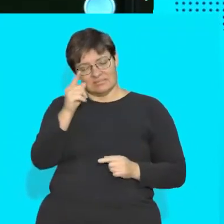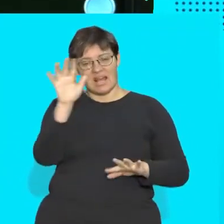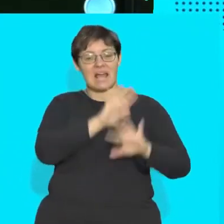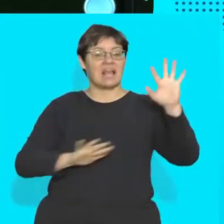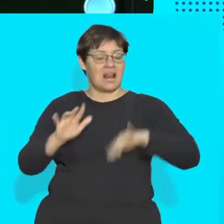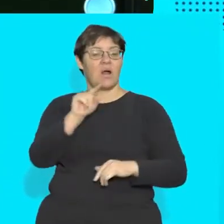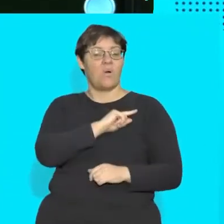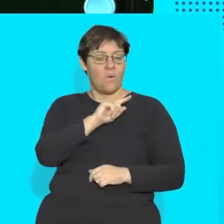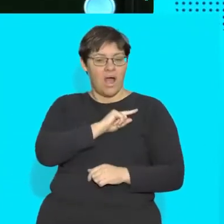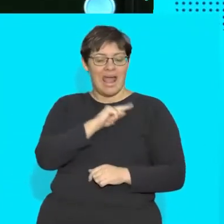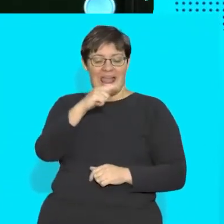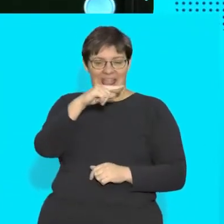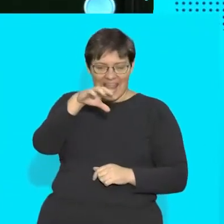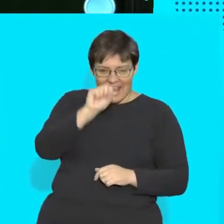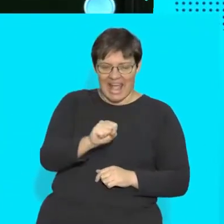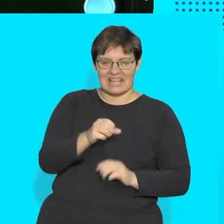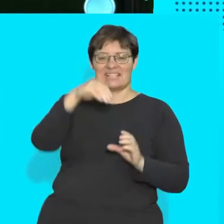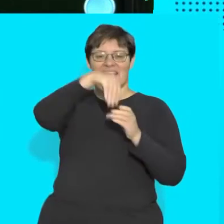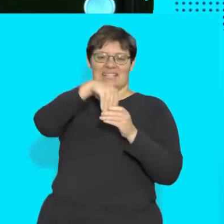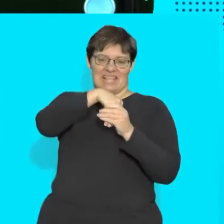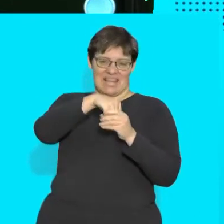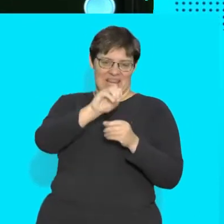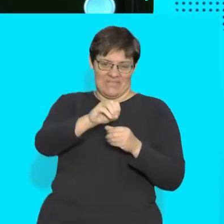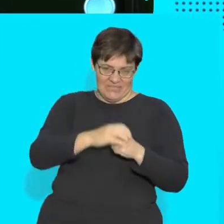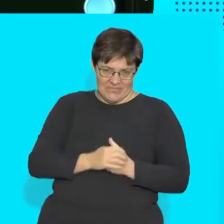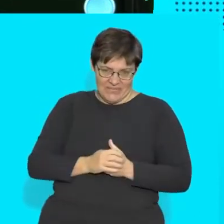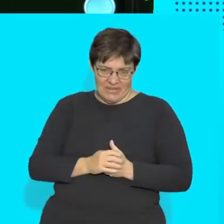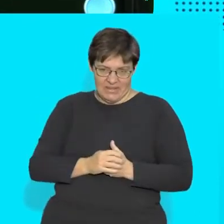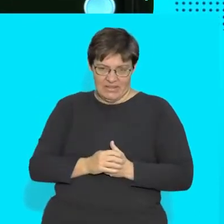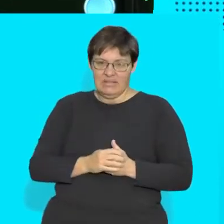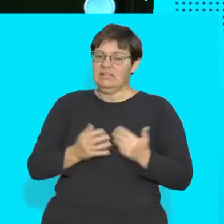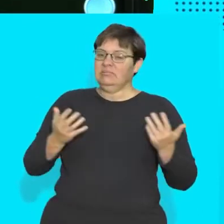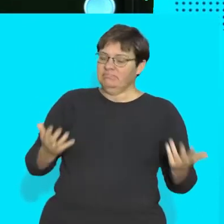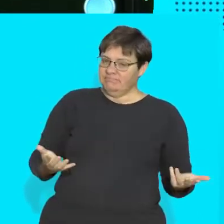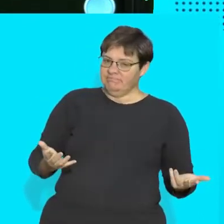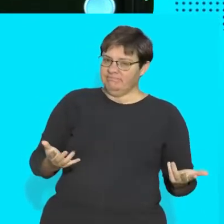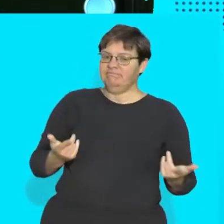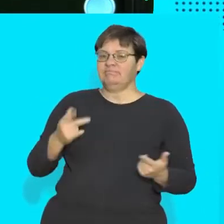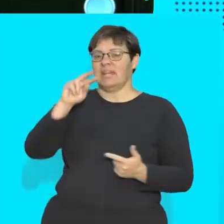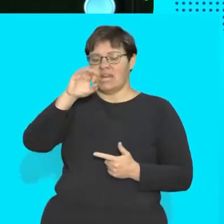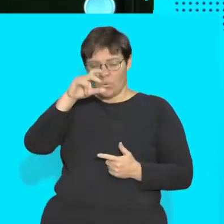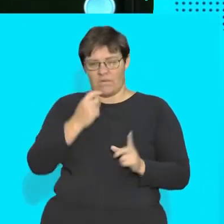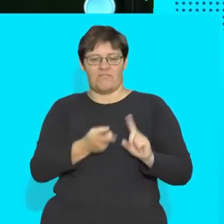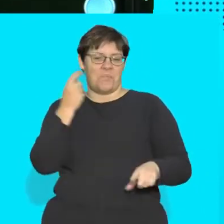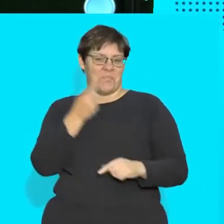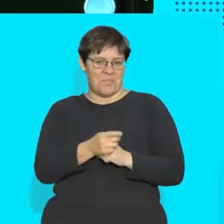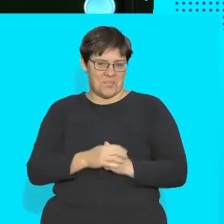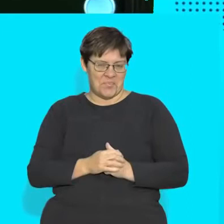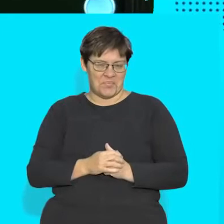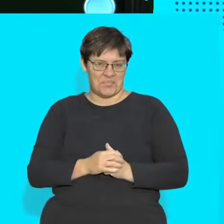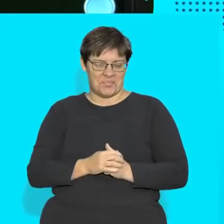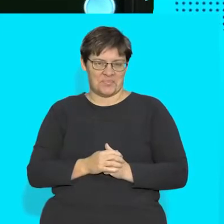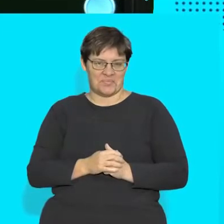they are different colors because of the gas that's inside the light, okay? That's where neon comes from.